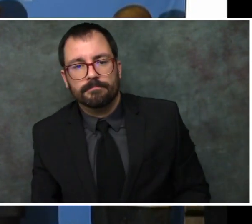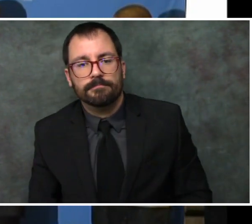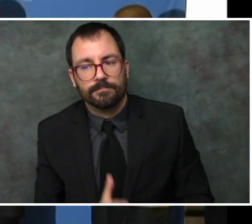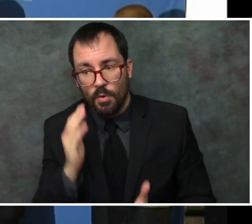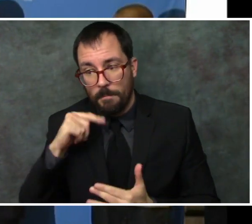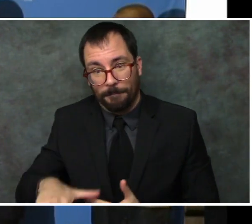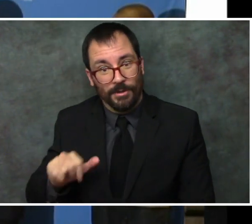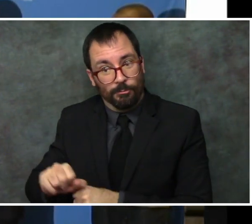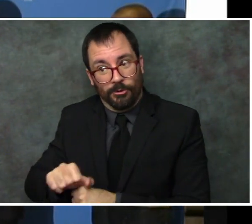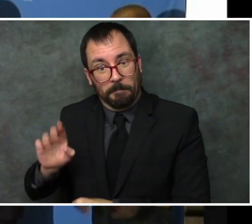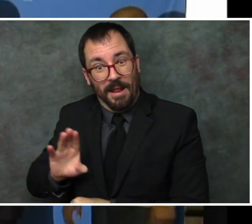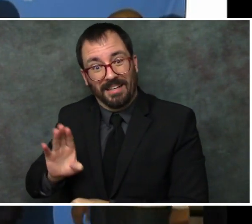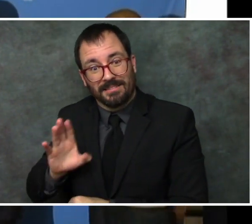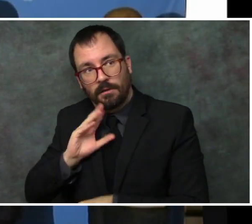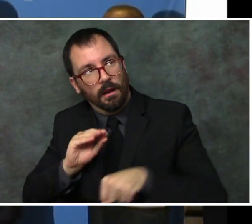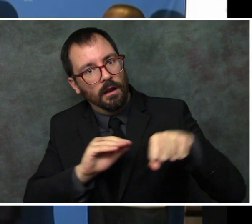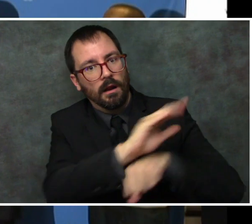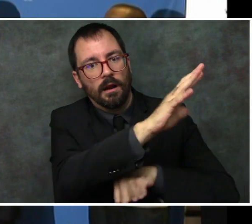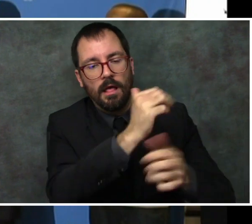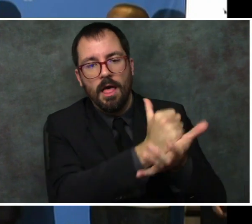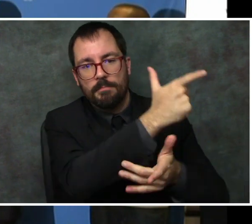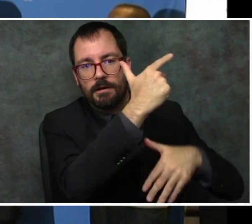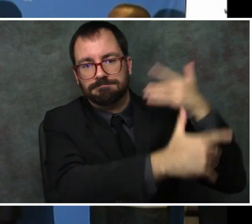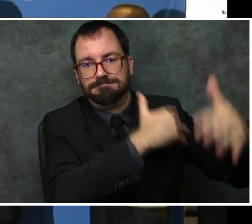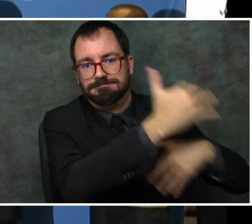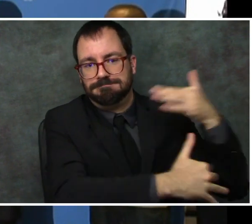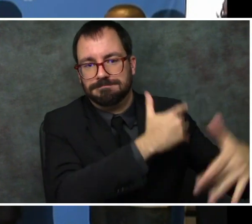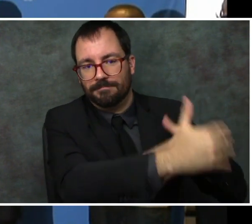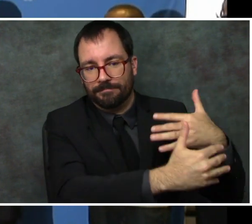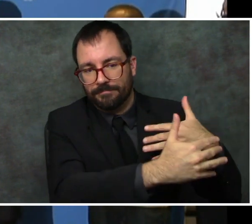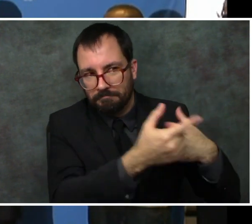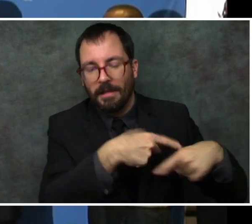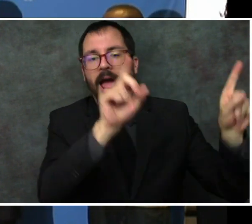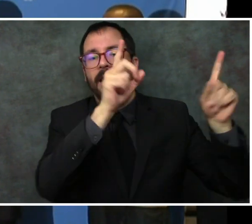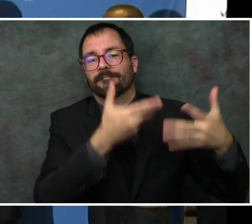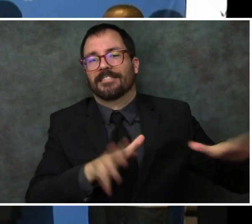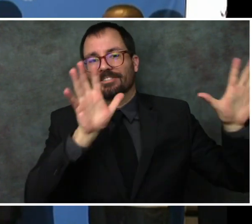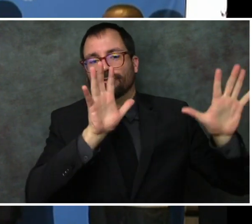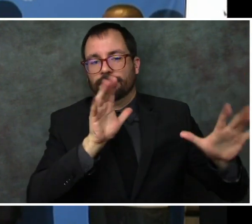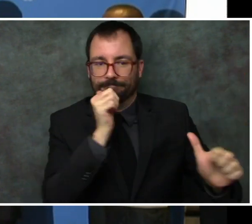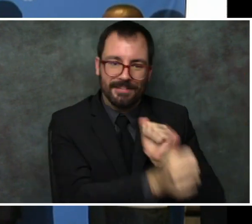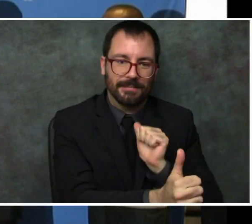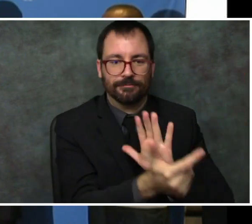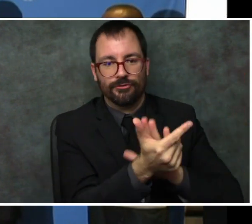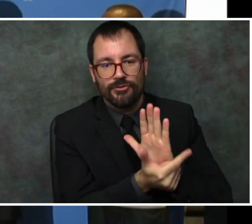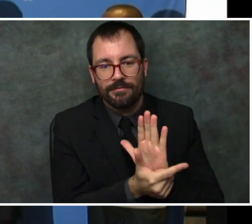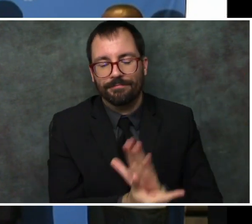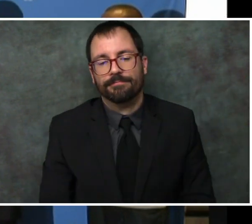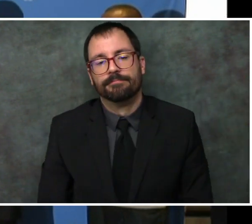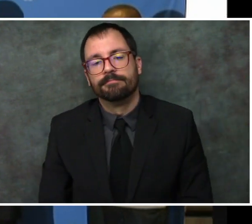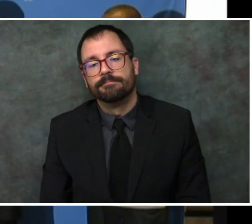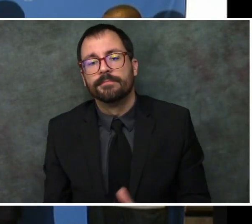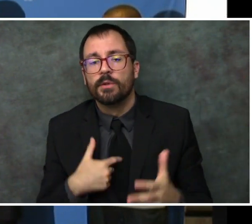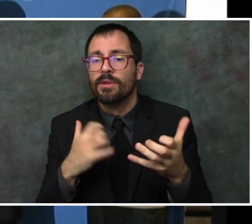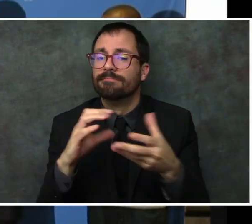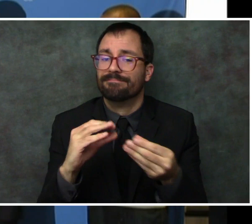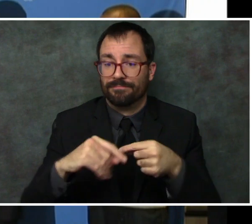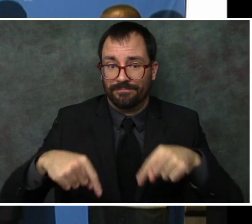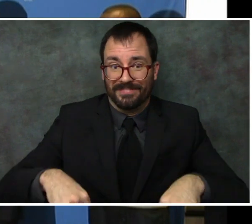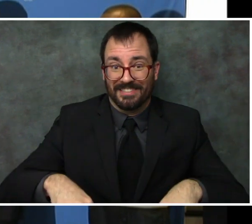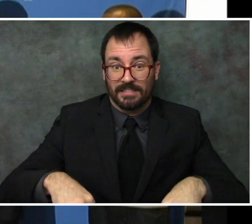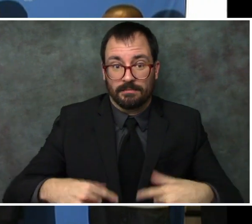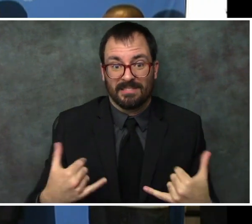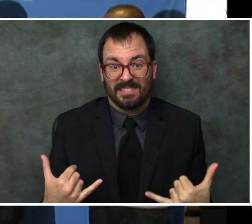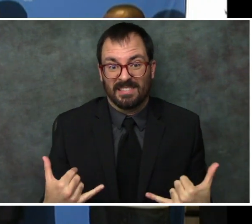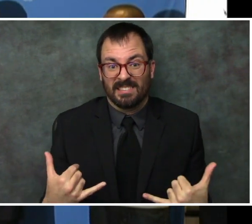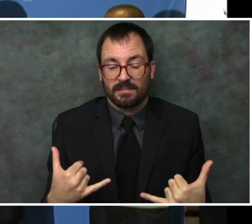So I do want to state that this work, these recommendations really